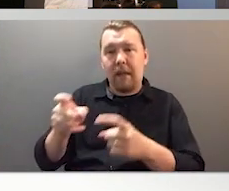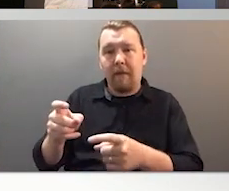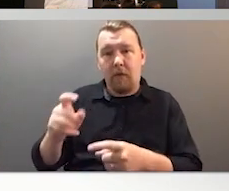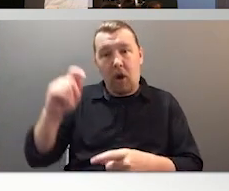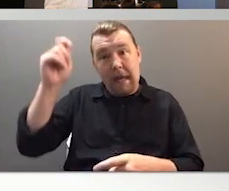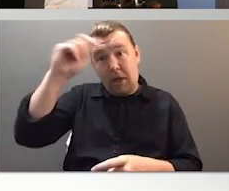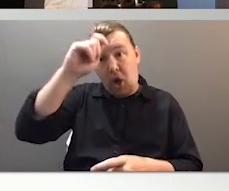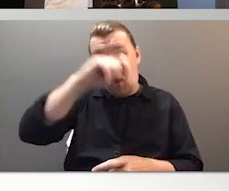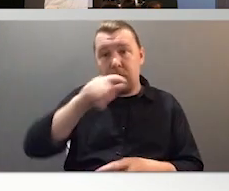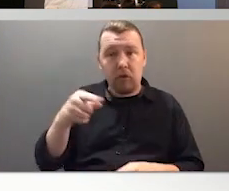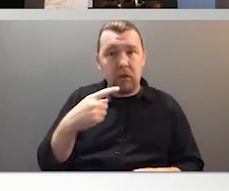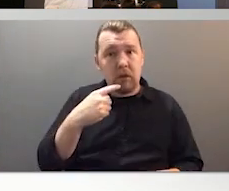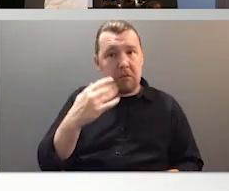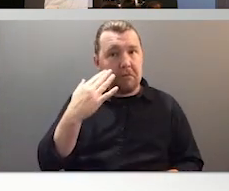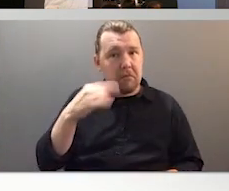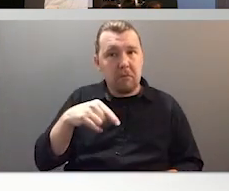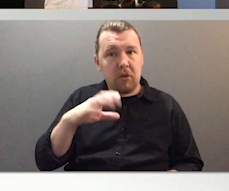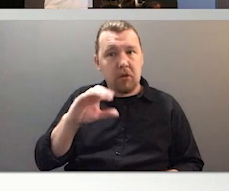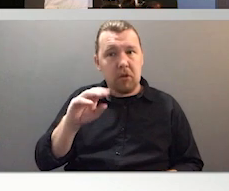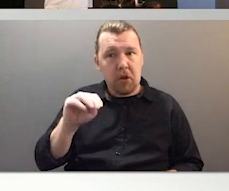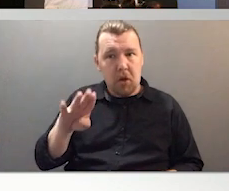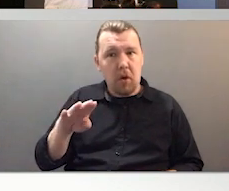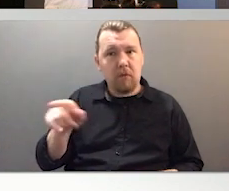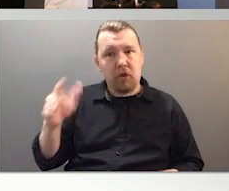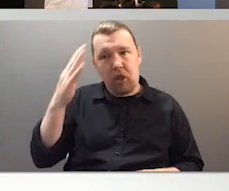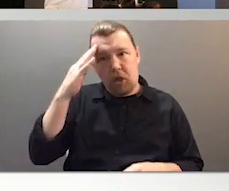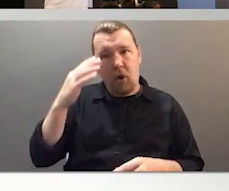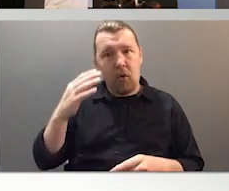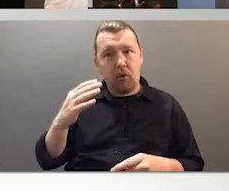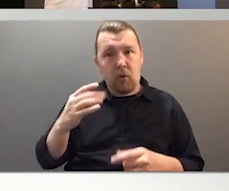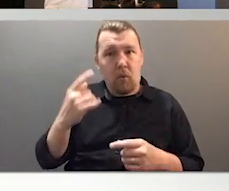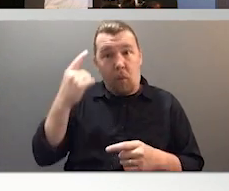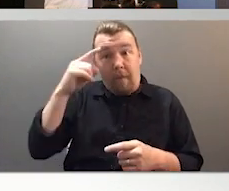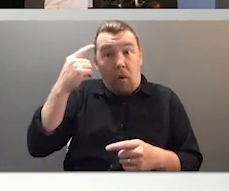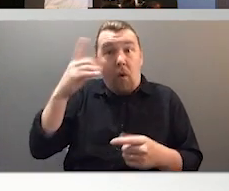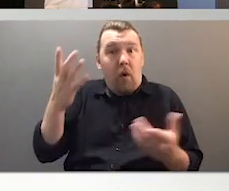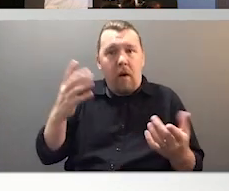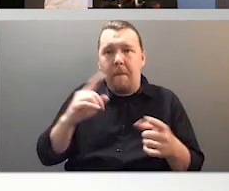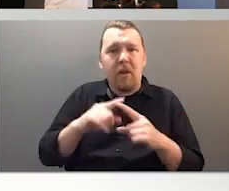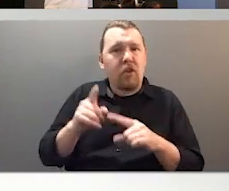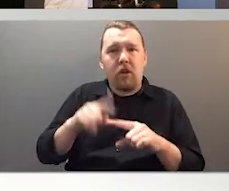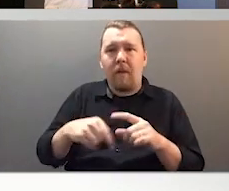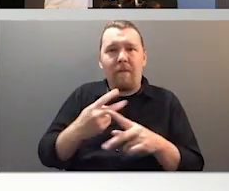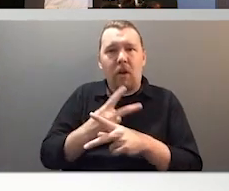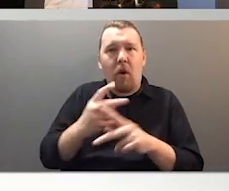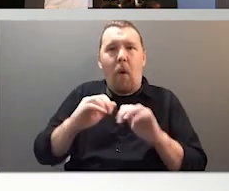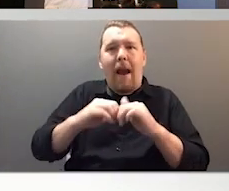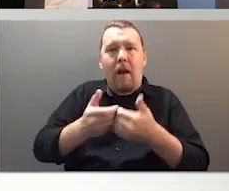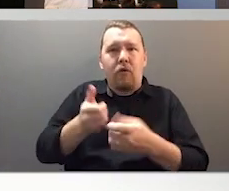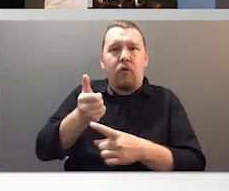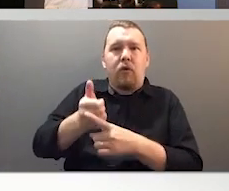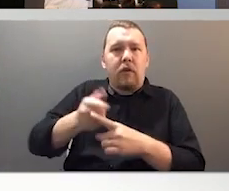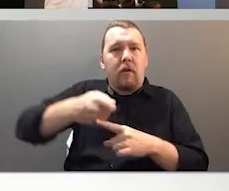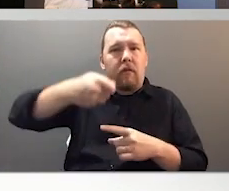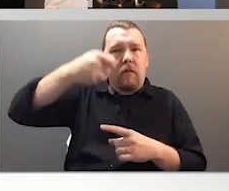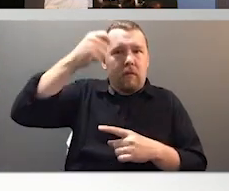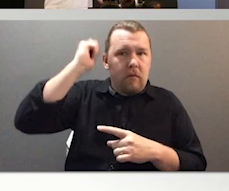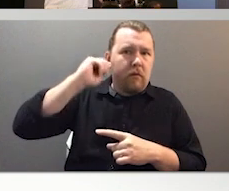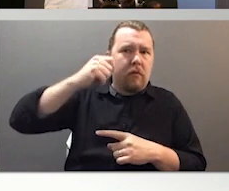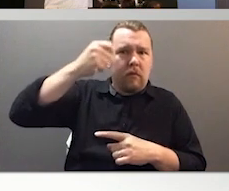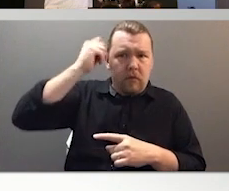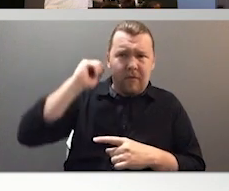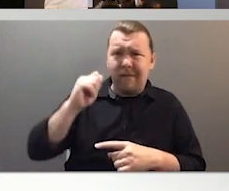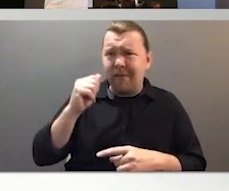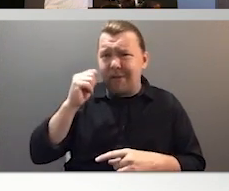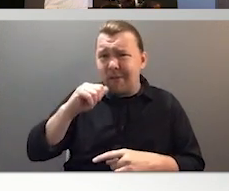you that it was to comb her hair, but she couldn't figure out how to make that happen. And so, girls at 12 want to be able to do